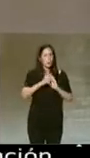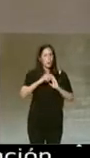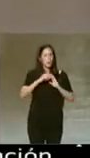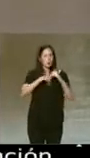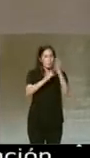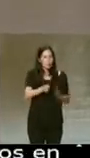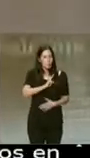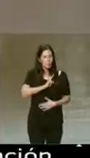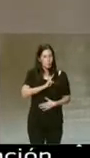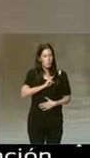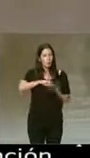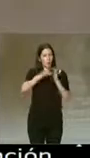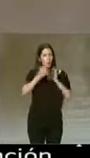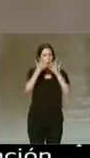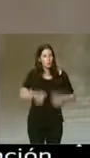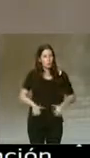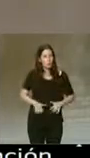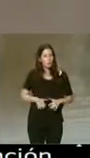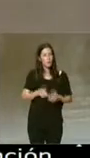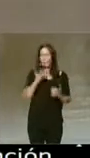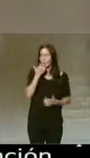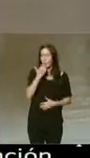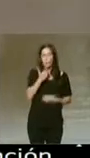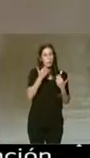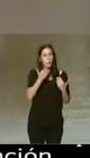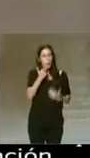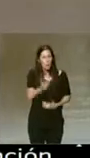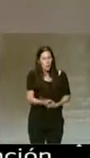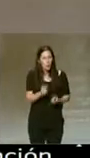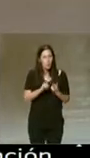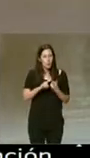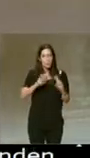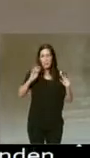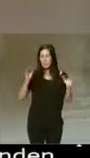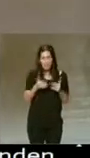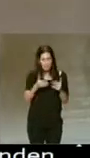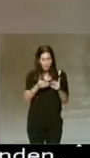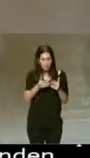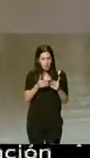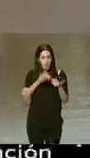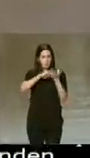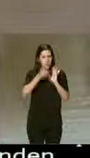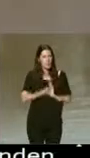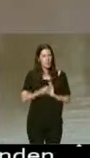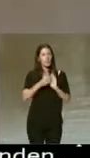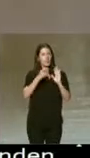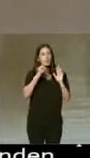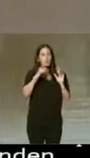now it's been replaced with automatic systems, voice systems,